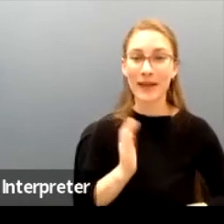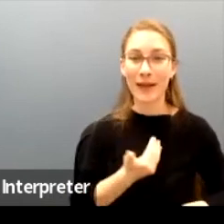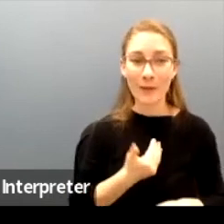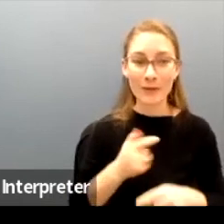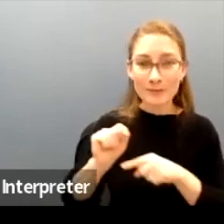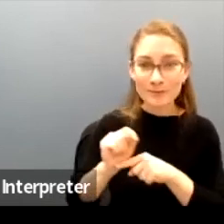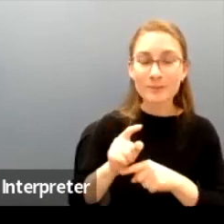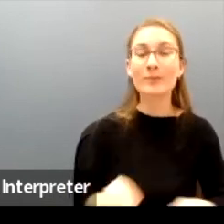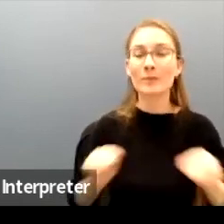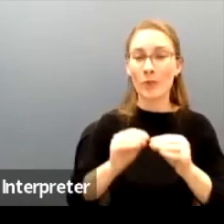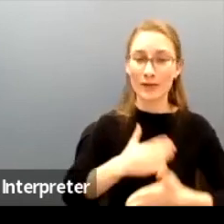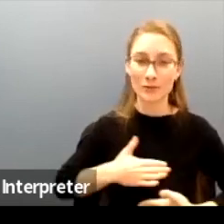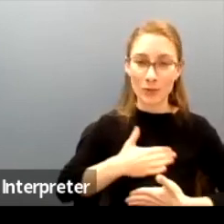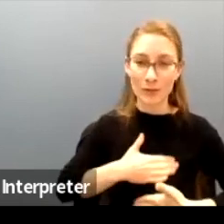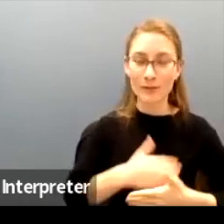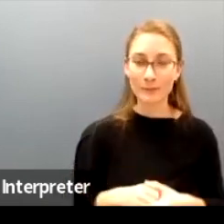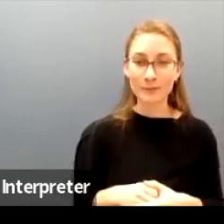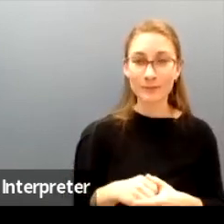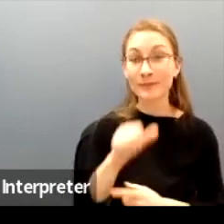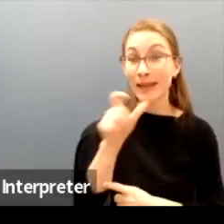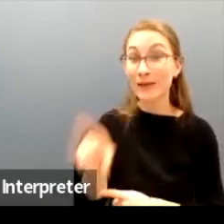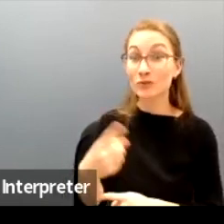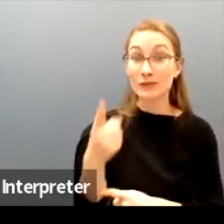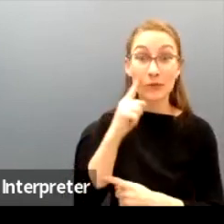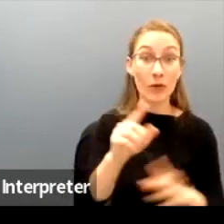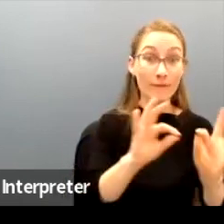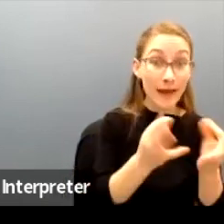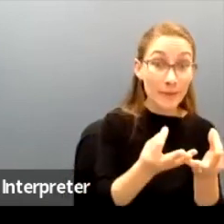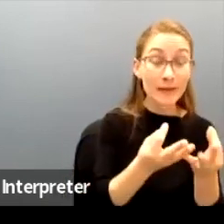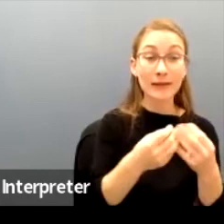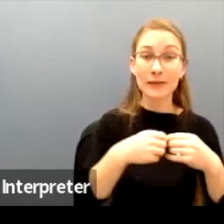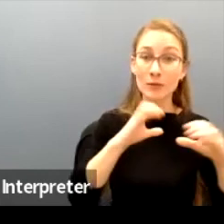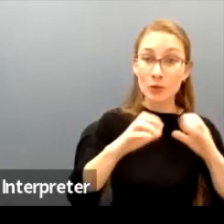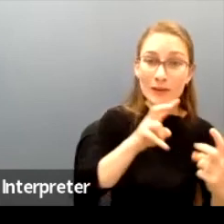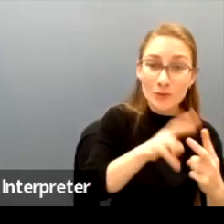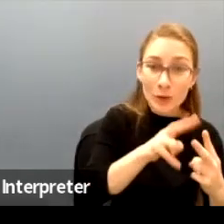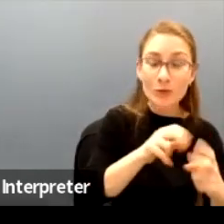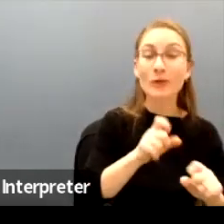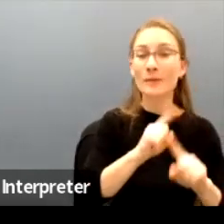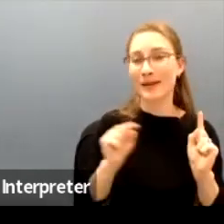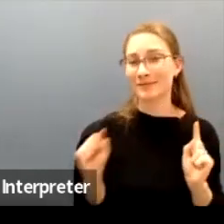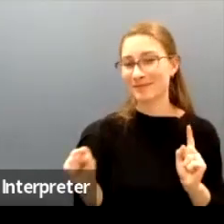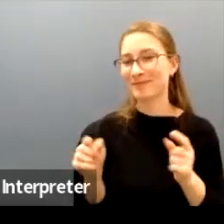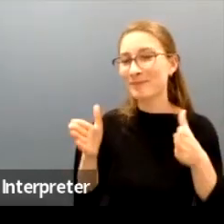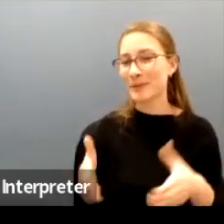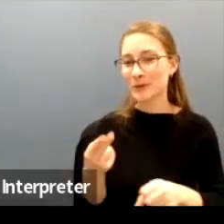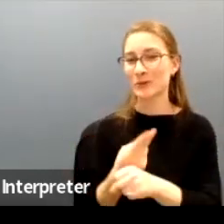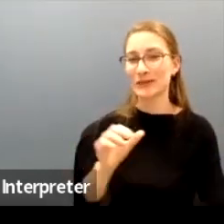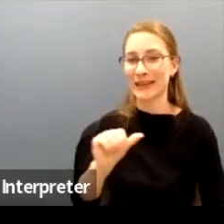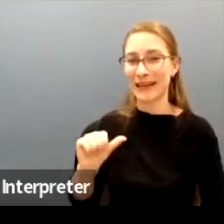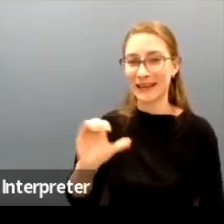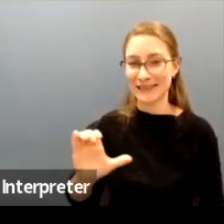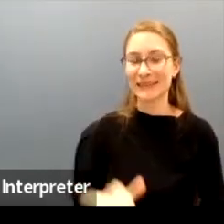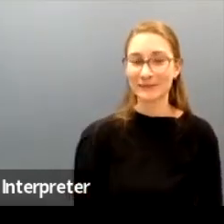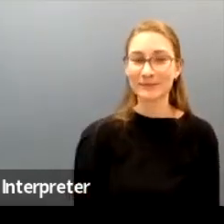everyone involved, not only I guess the family members or communication partners, but especially the AAC user themselves. This is